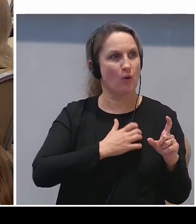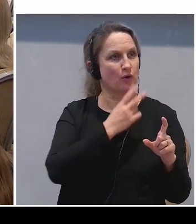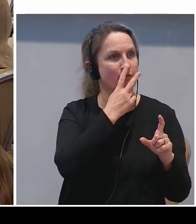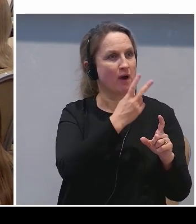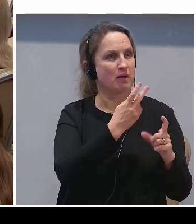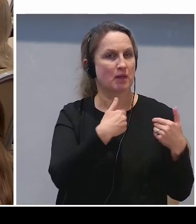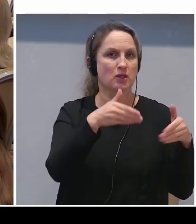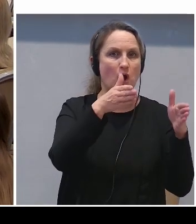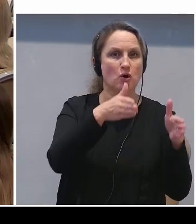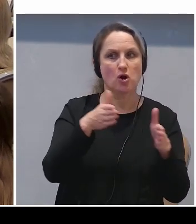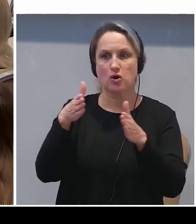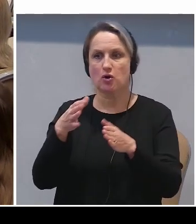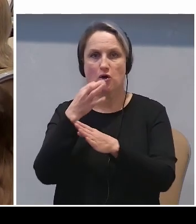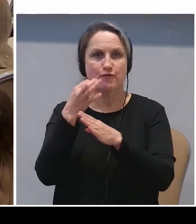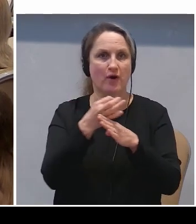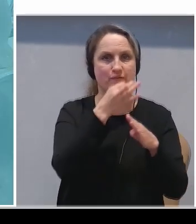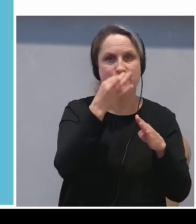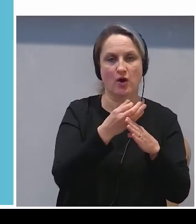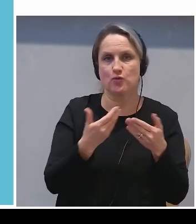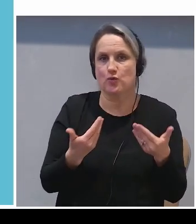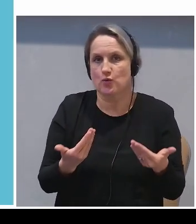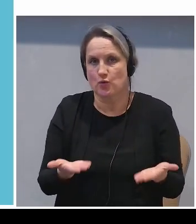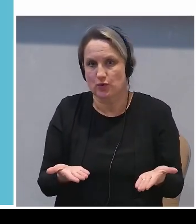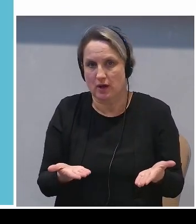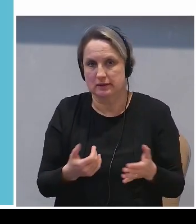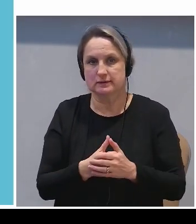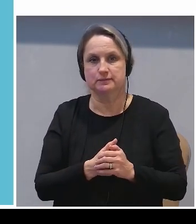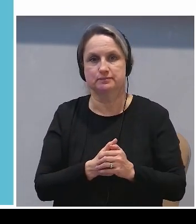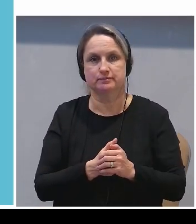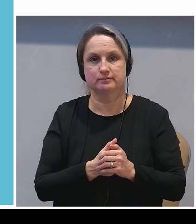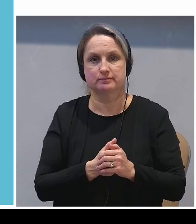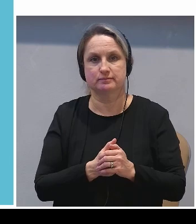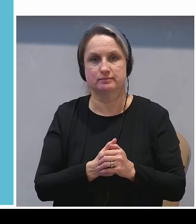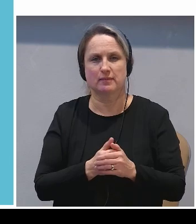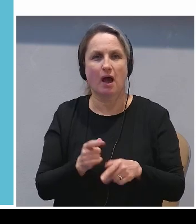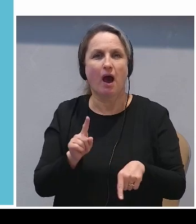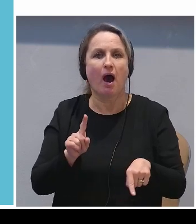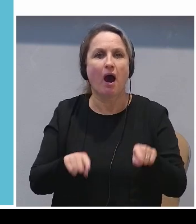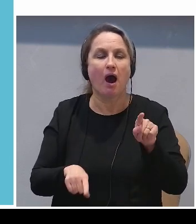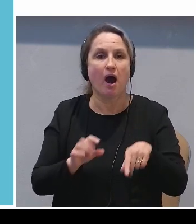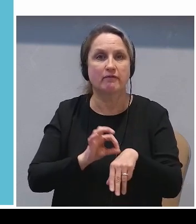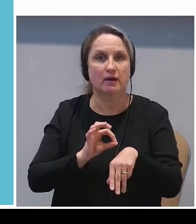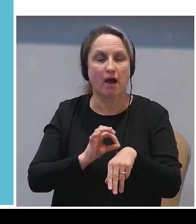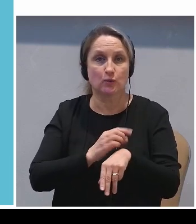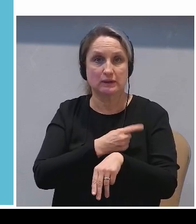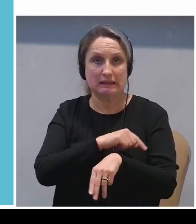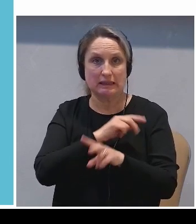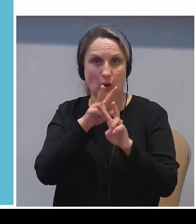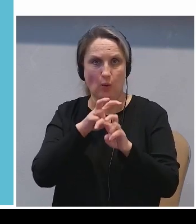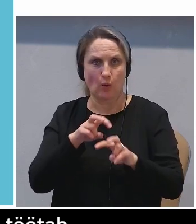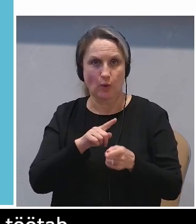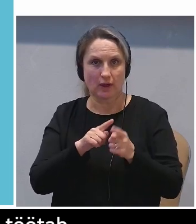that are linked to the rare diseases, the first one, the most obvious one, is the fact that there are not so many patients. There are